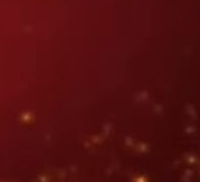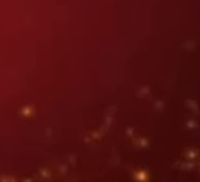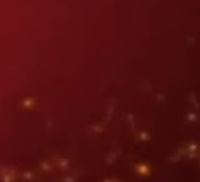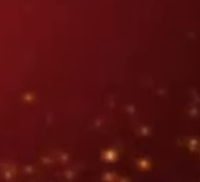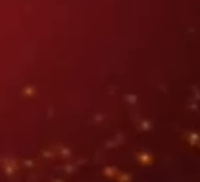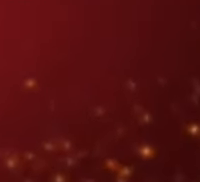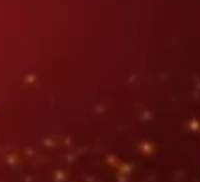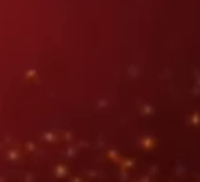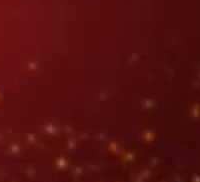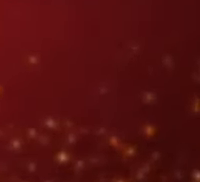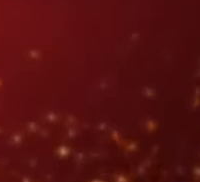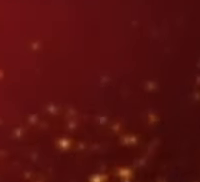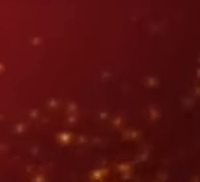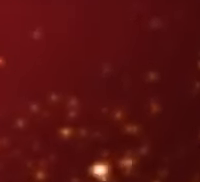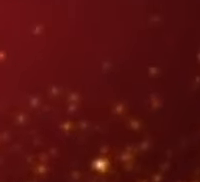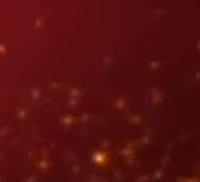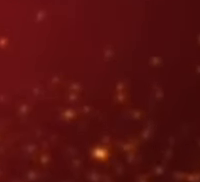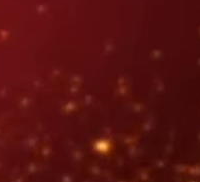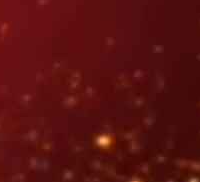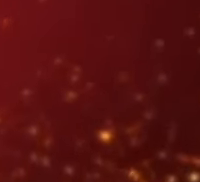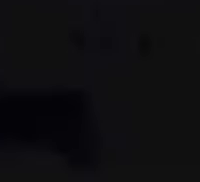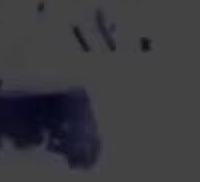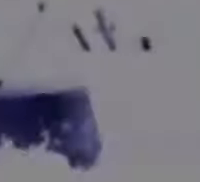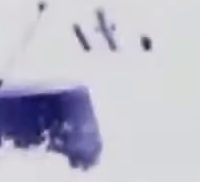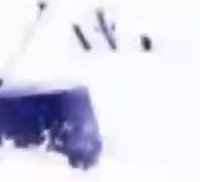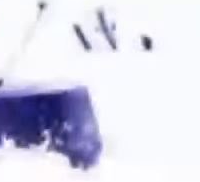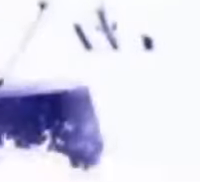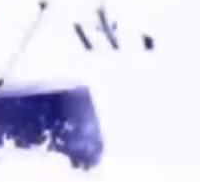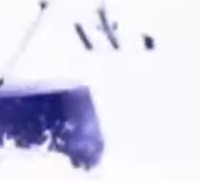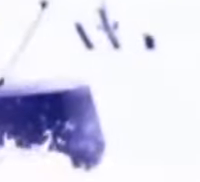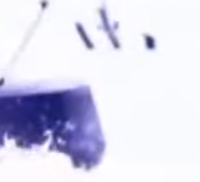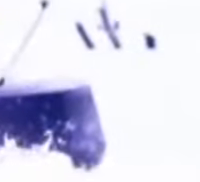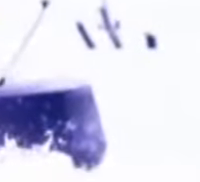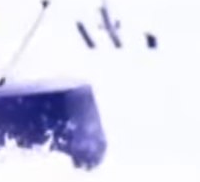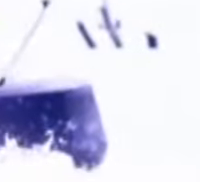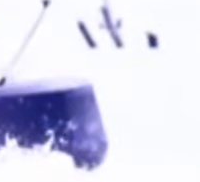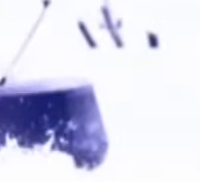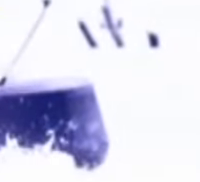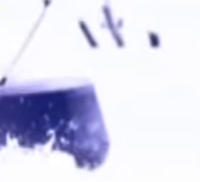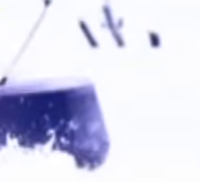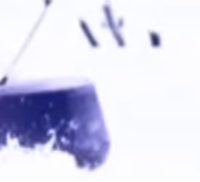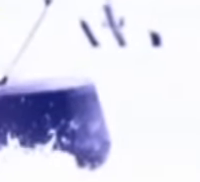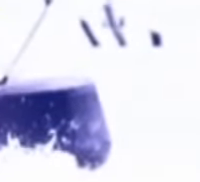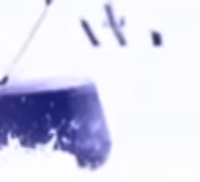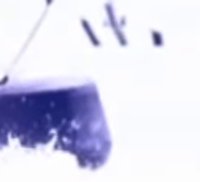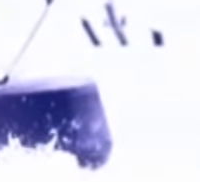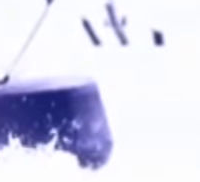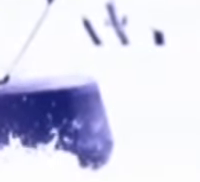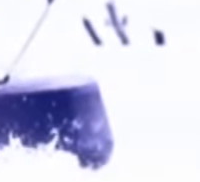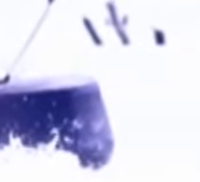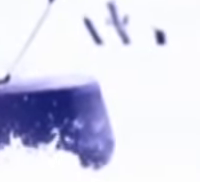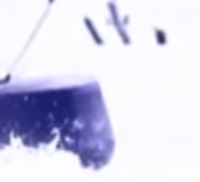can trust, always. Can exploring Eswatini be made possible?